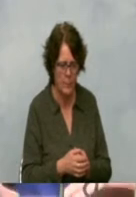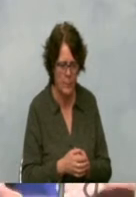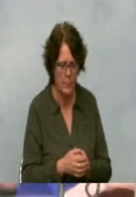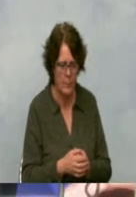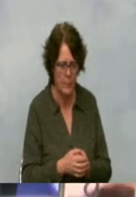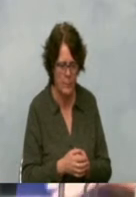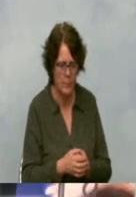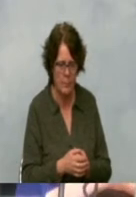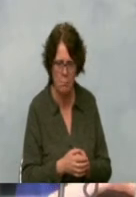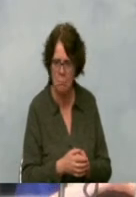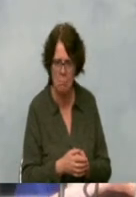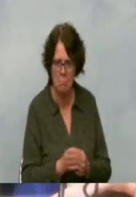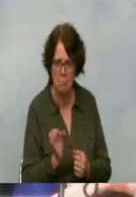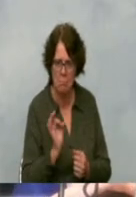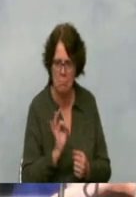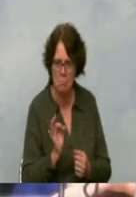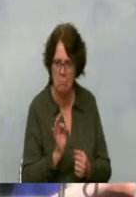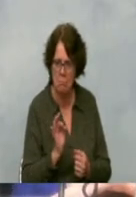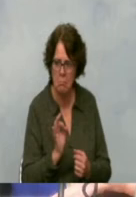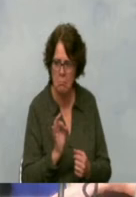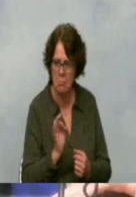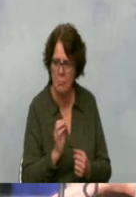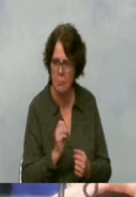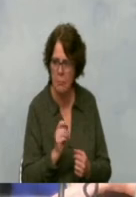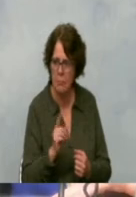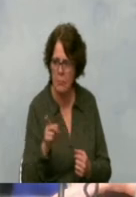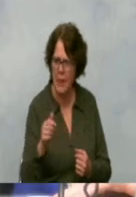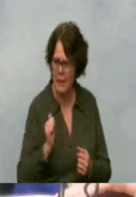Don't seem with Councillor Logan.